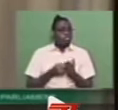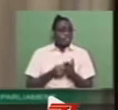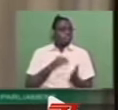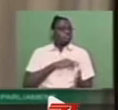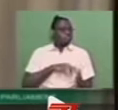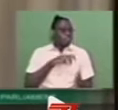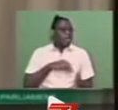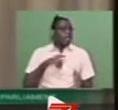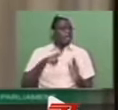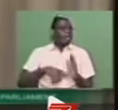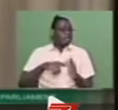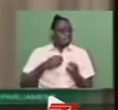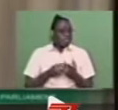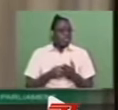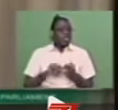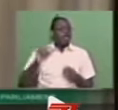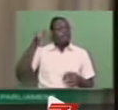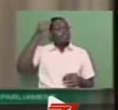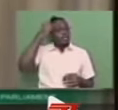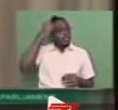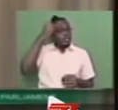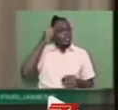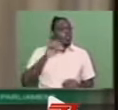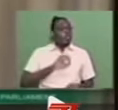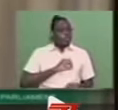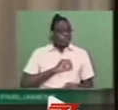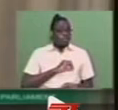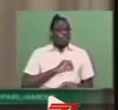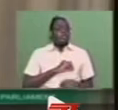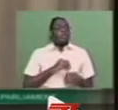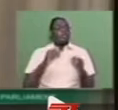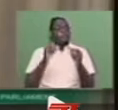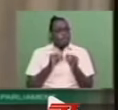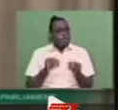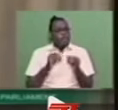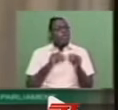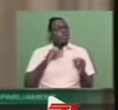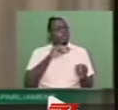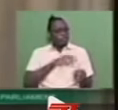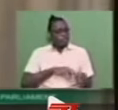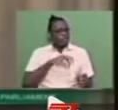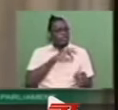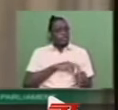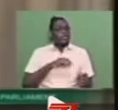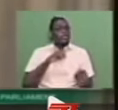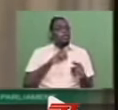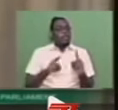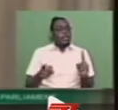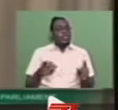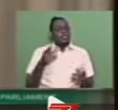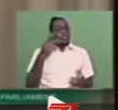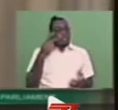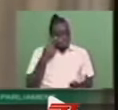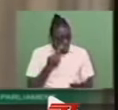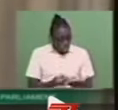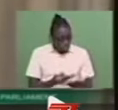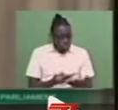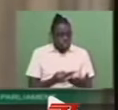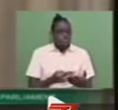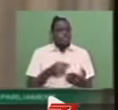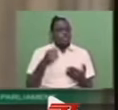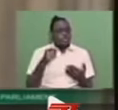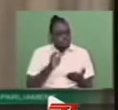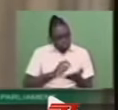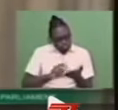and most of NP's profits. The official records of the NP shows in Trinidad and